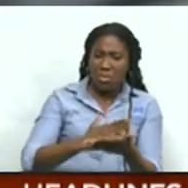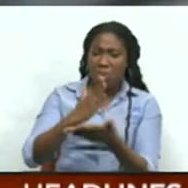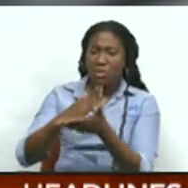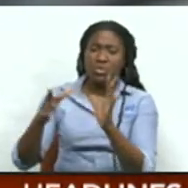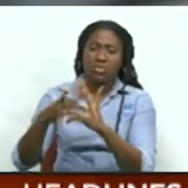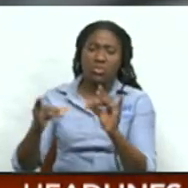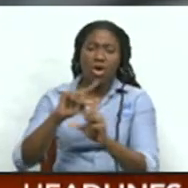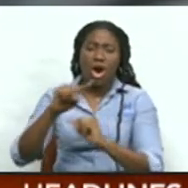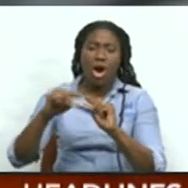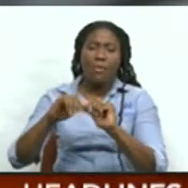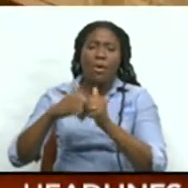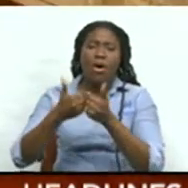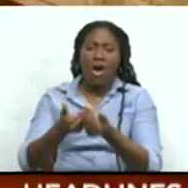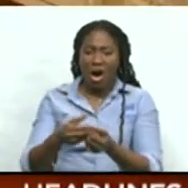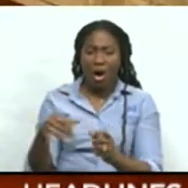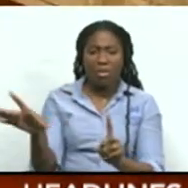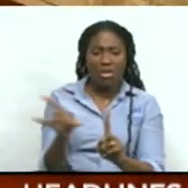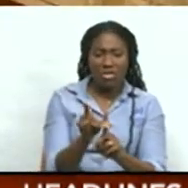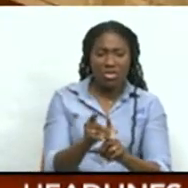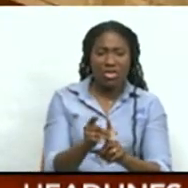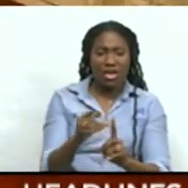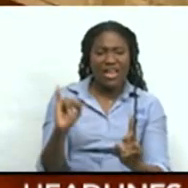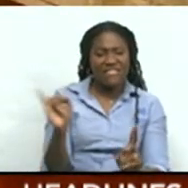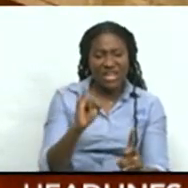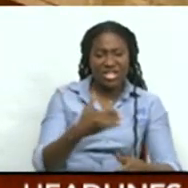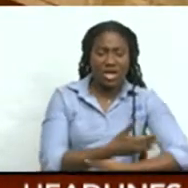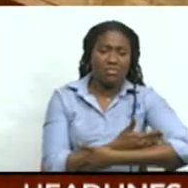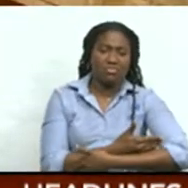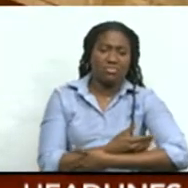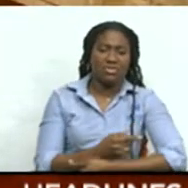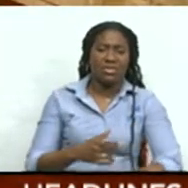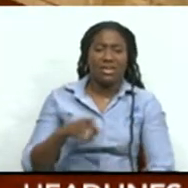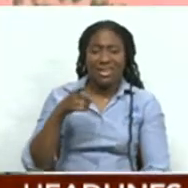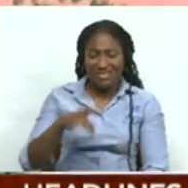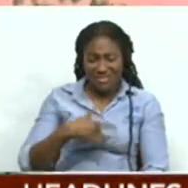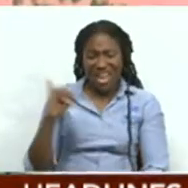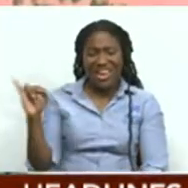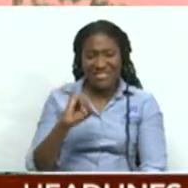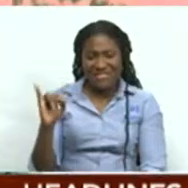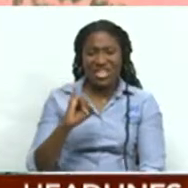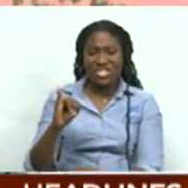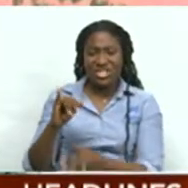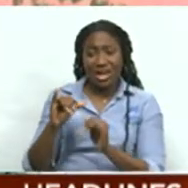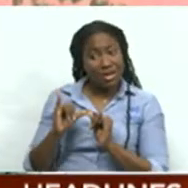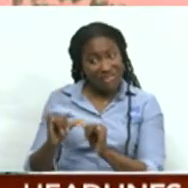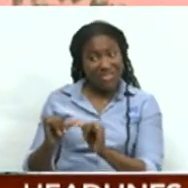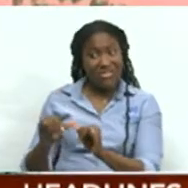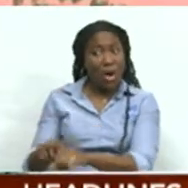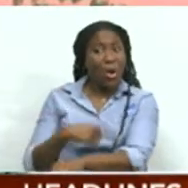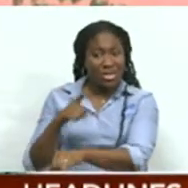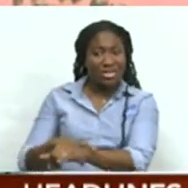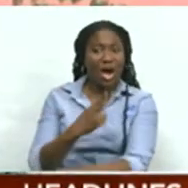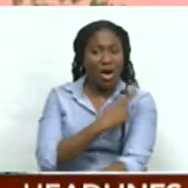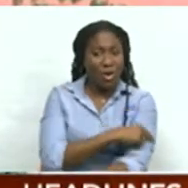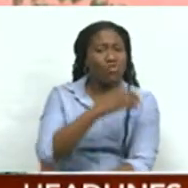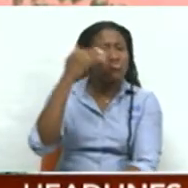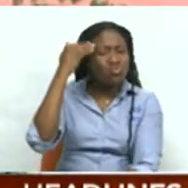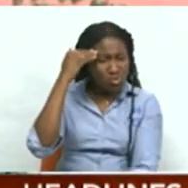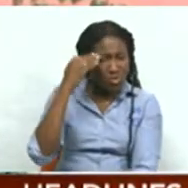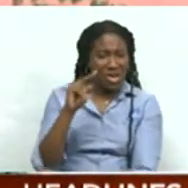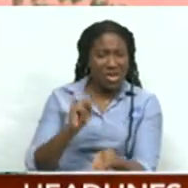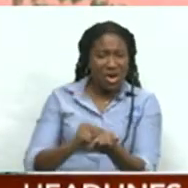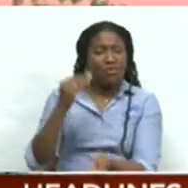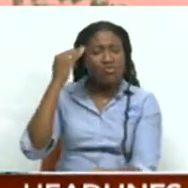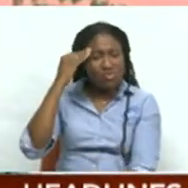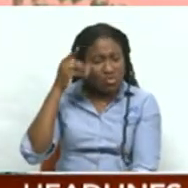are inaccurate. She says the infection was in the NICU for a while. So they knew it had an infection in there. They